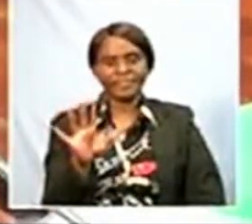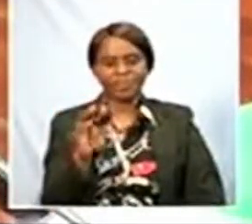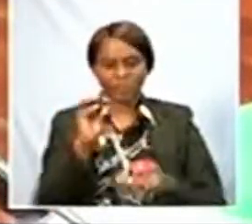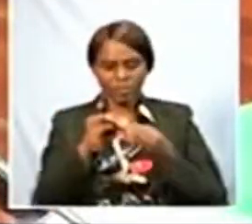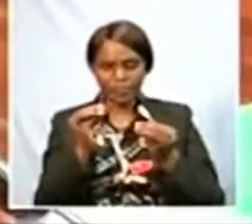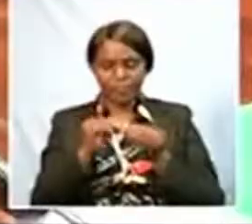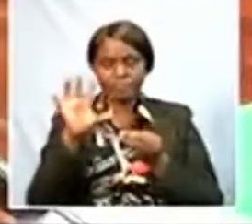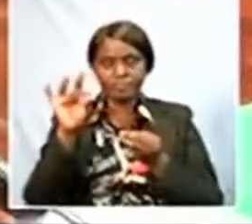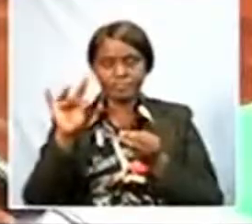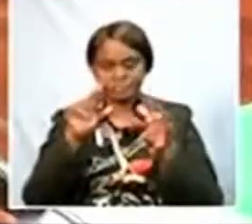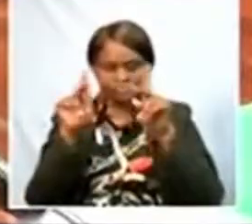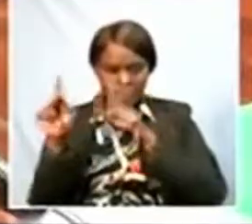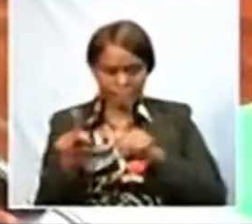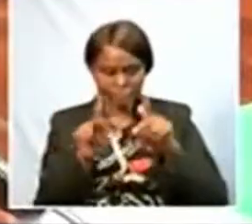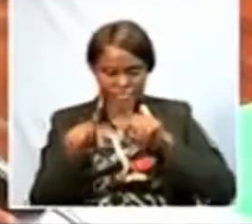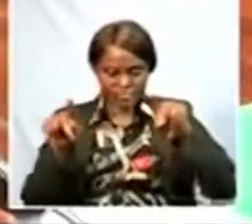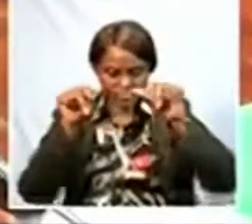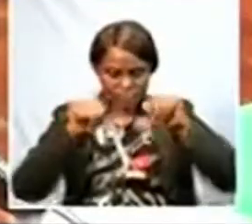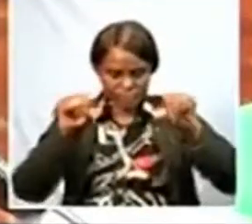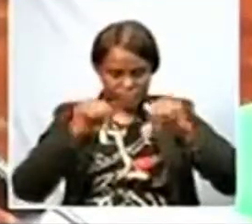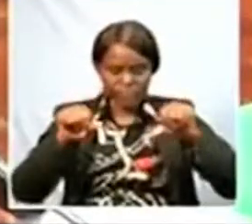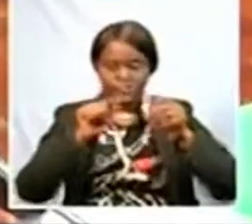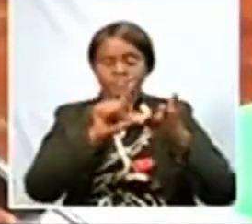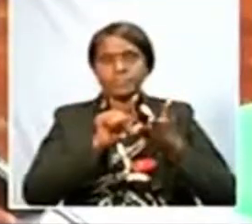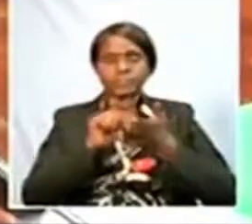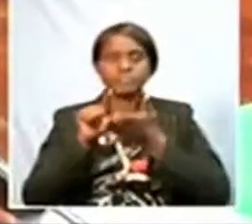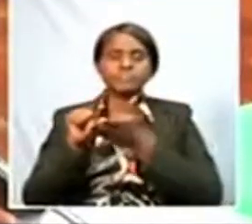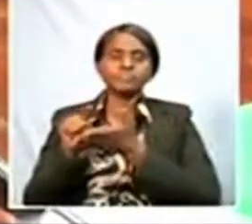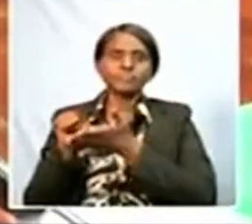Appendix 8, performance analysis, soft loans.